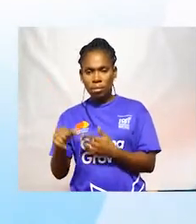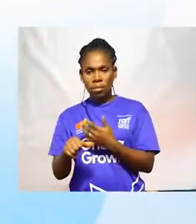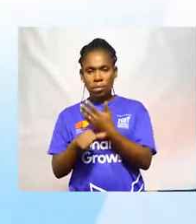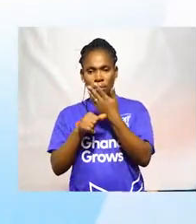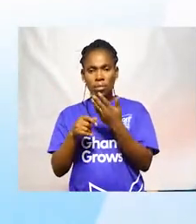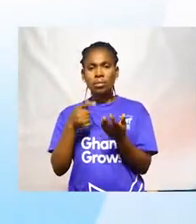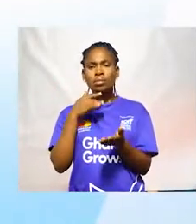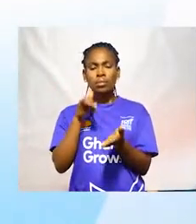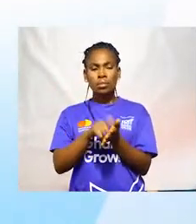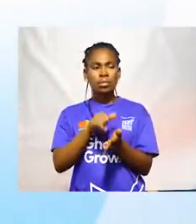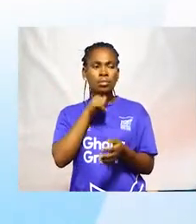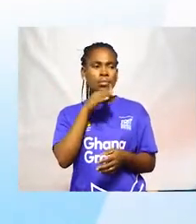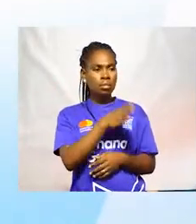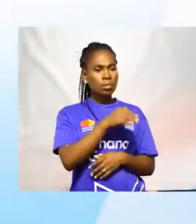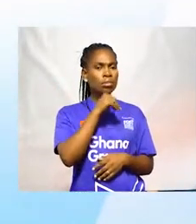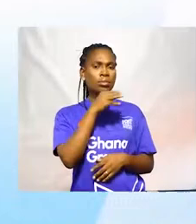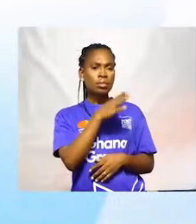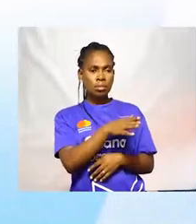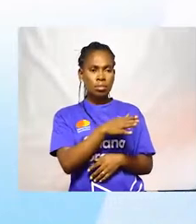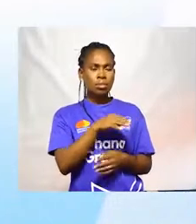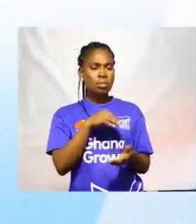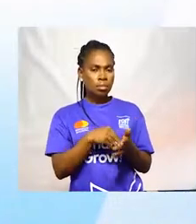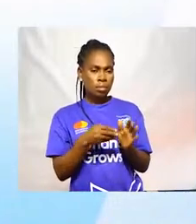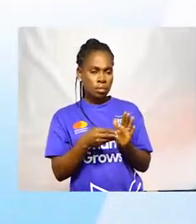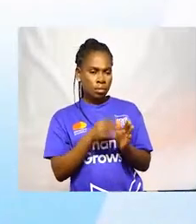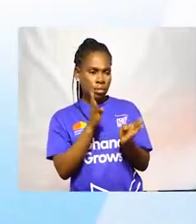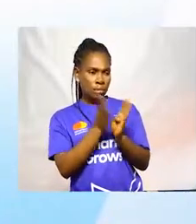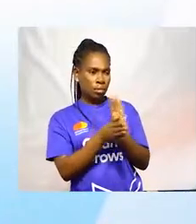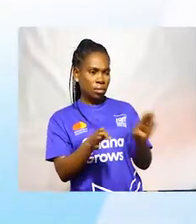person wasn't available. Then I realized the door has been shut